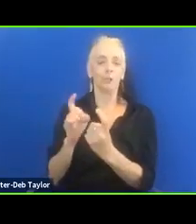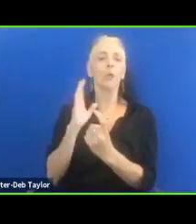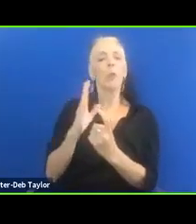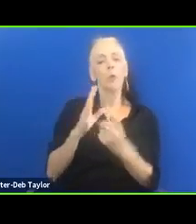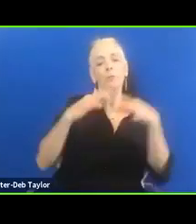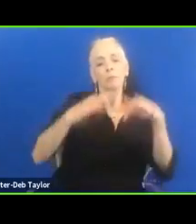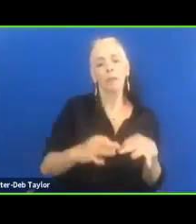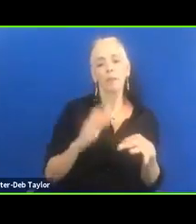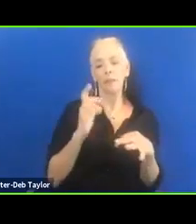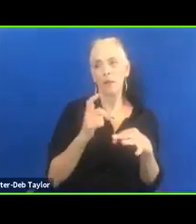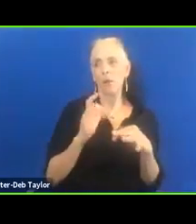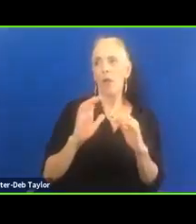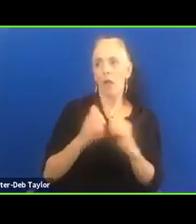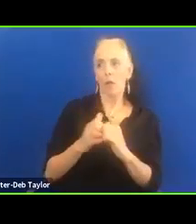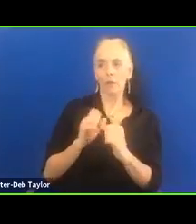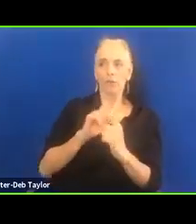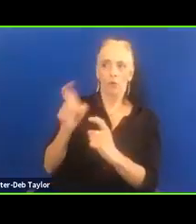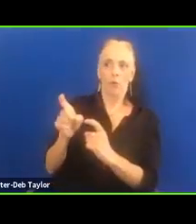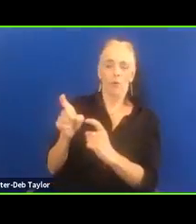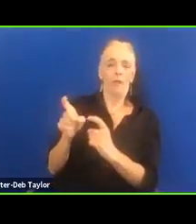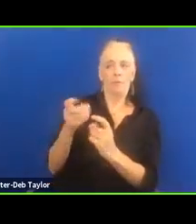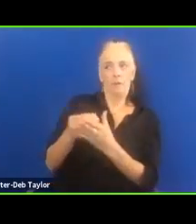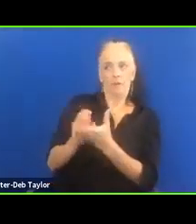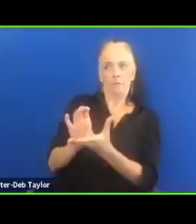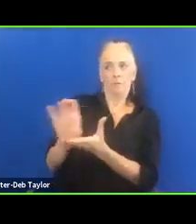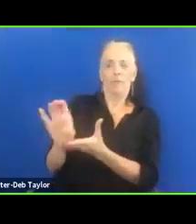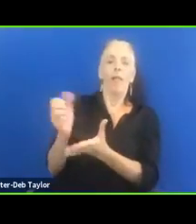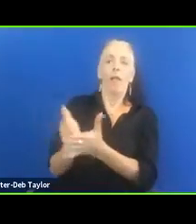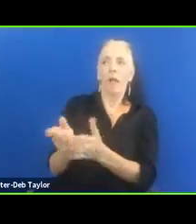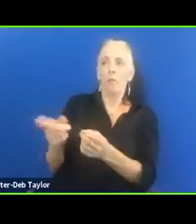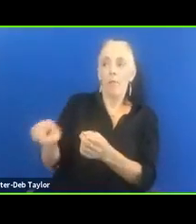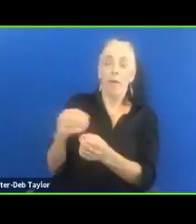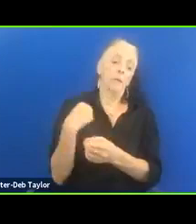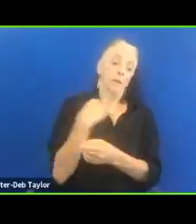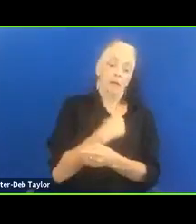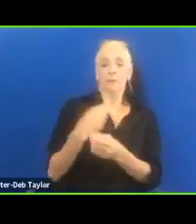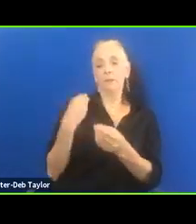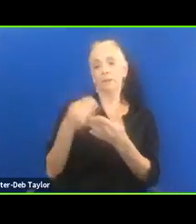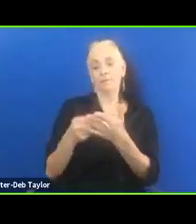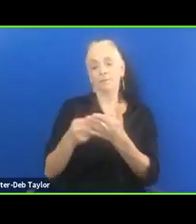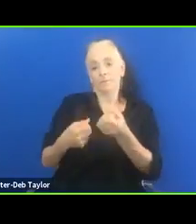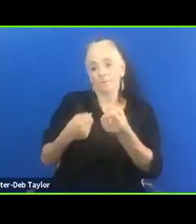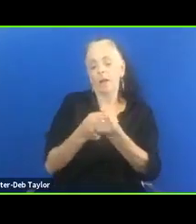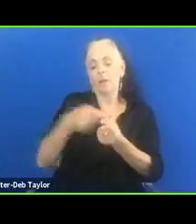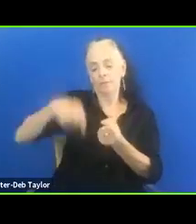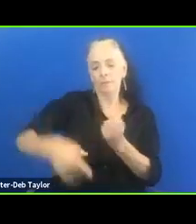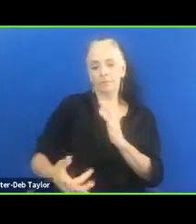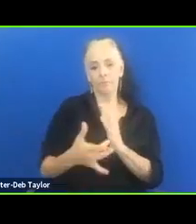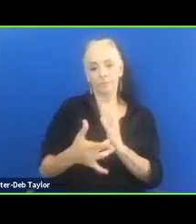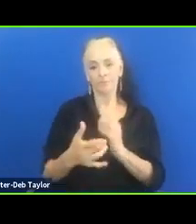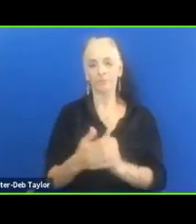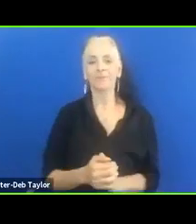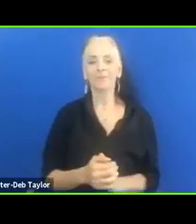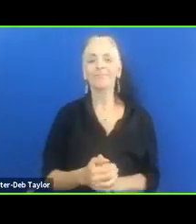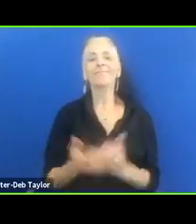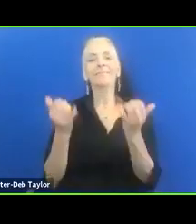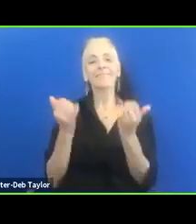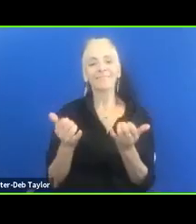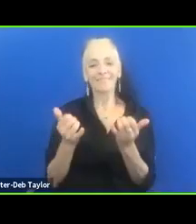to them and help us and them fund this technology. So without further